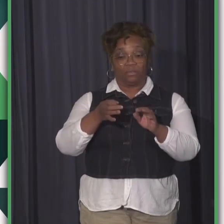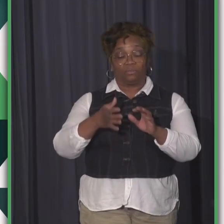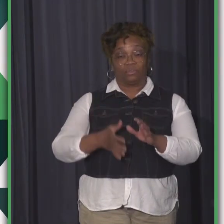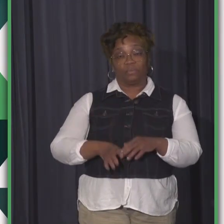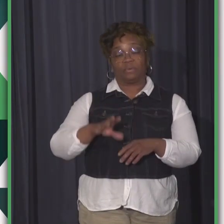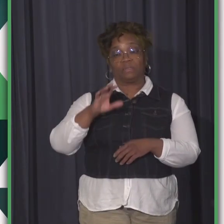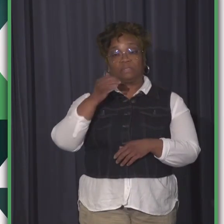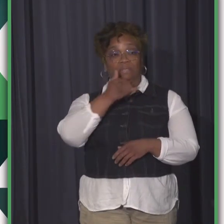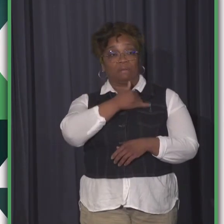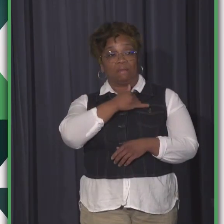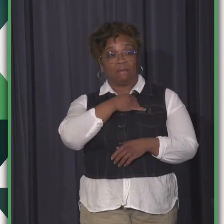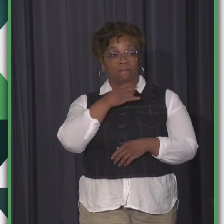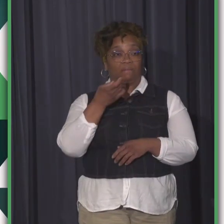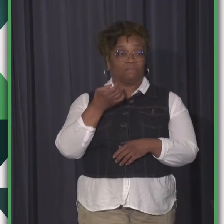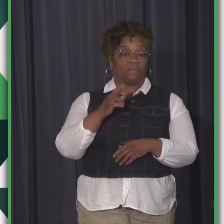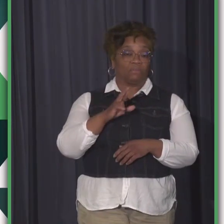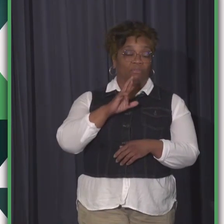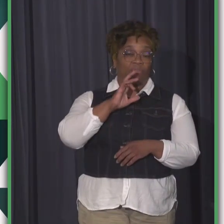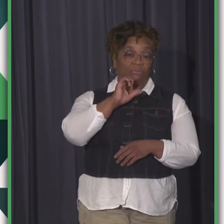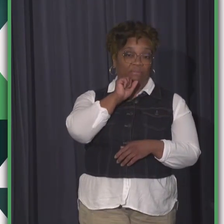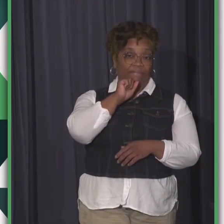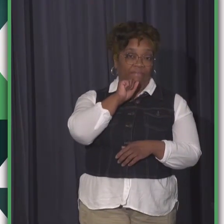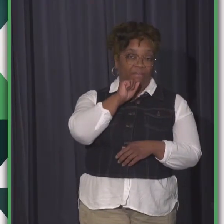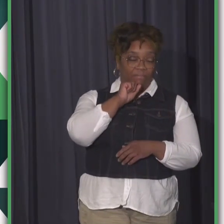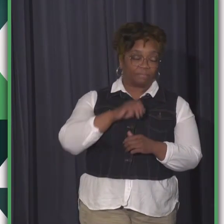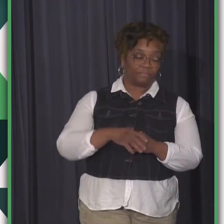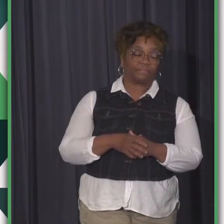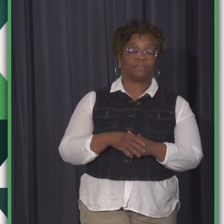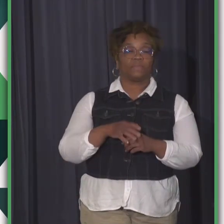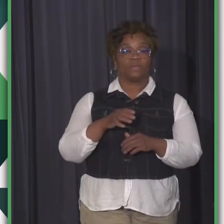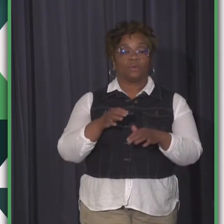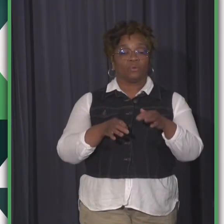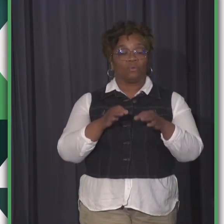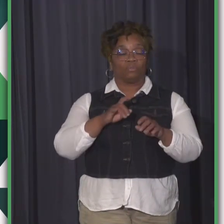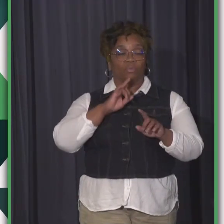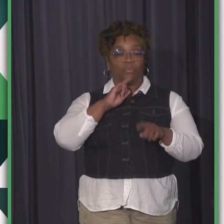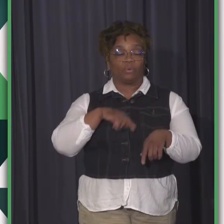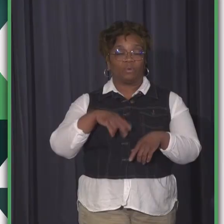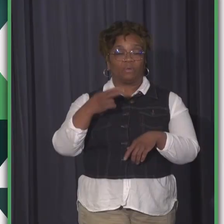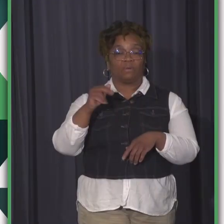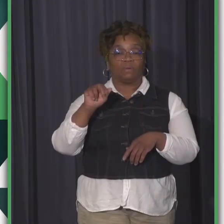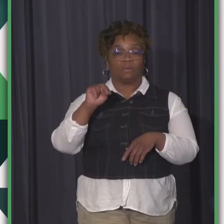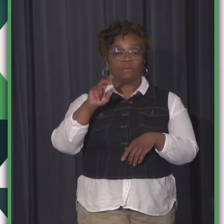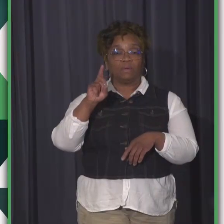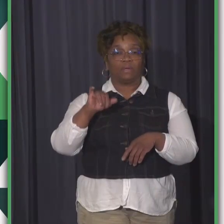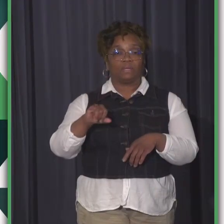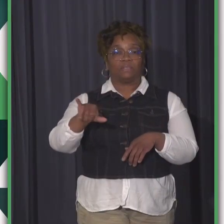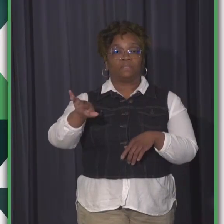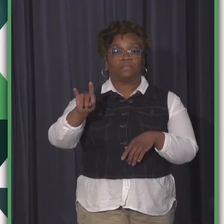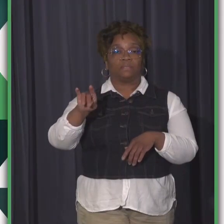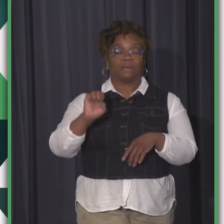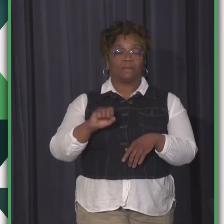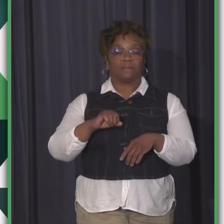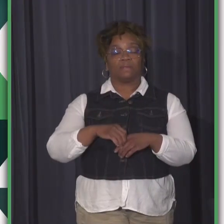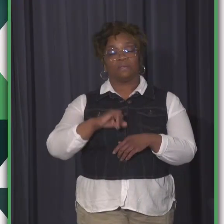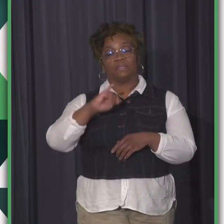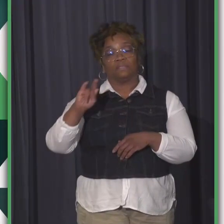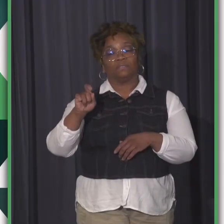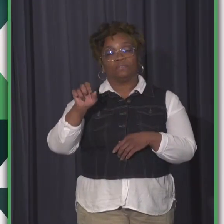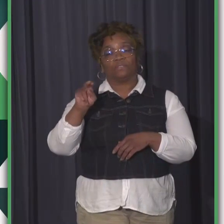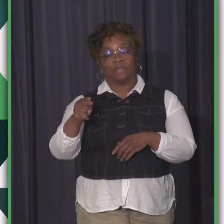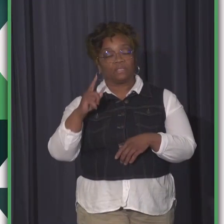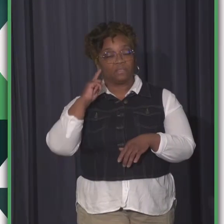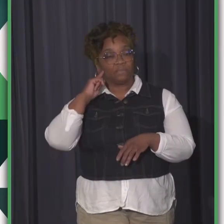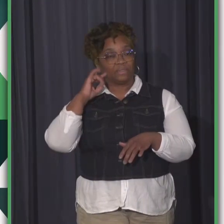and Dr. Stephanie Beatty, Court Reporter Don Handyside, Enrique Jackson for audiovisual, Charles Henry,